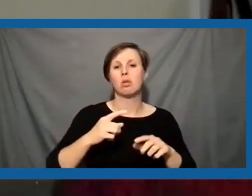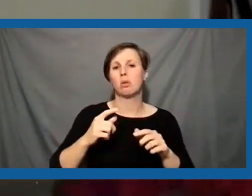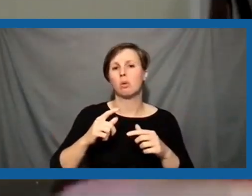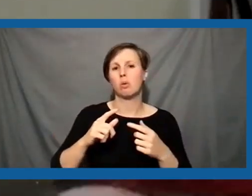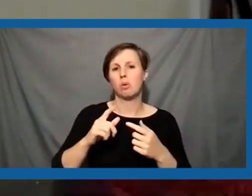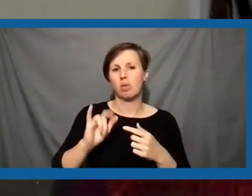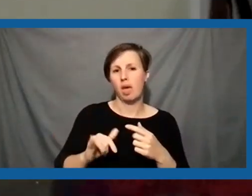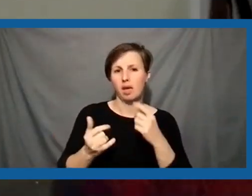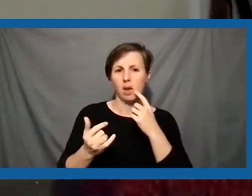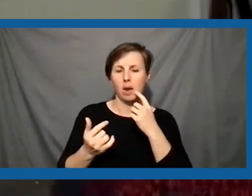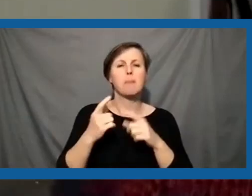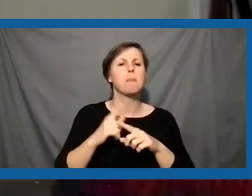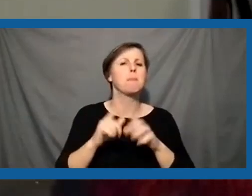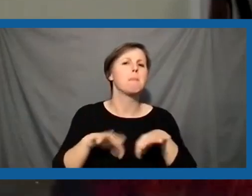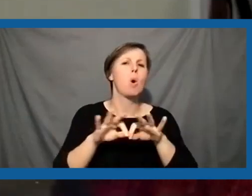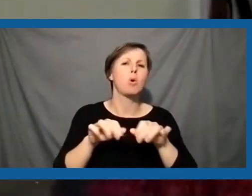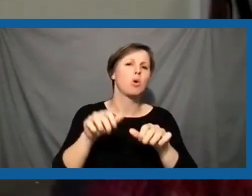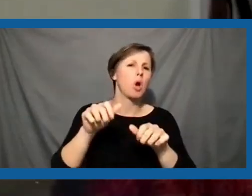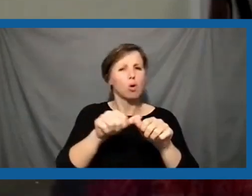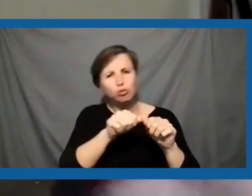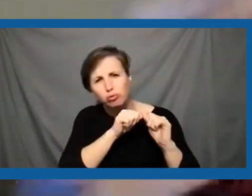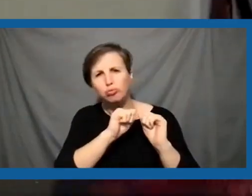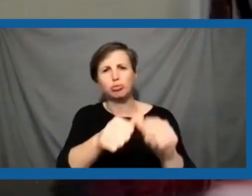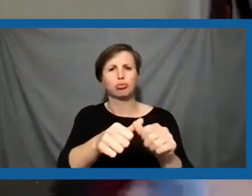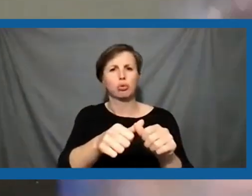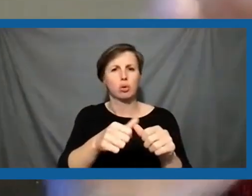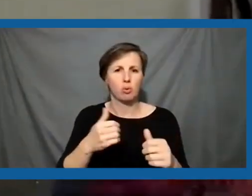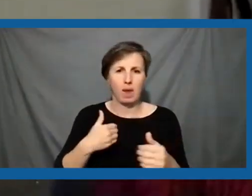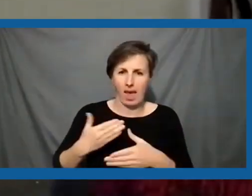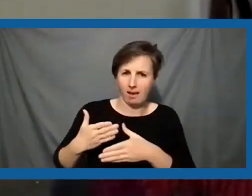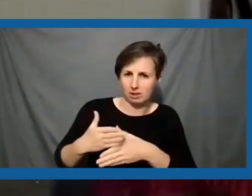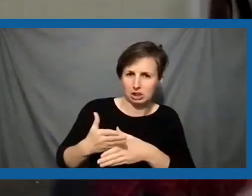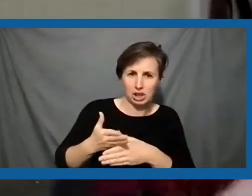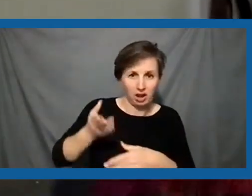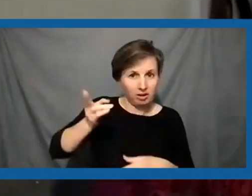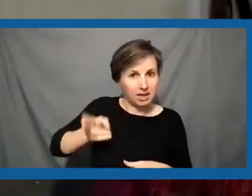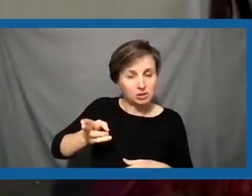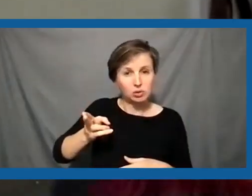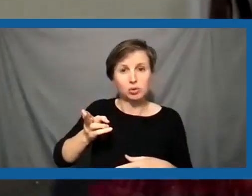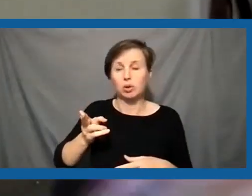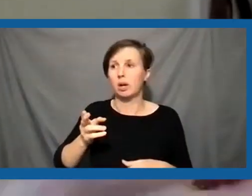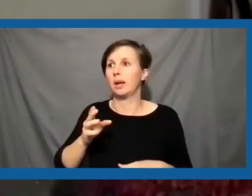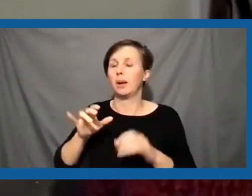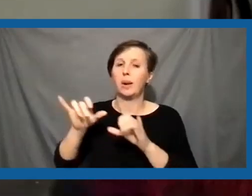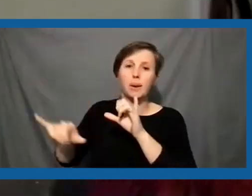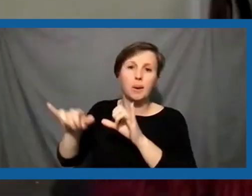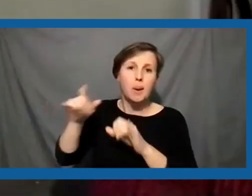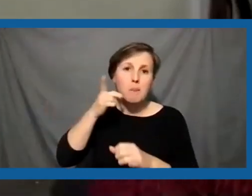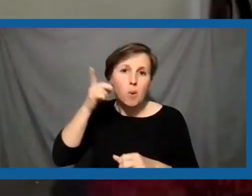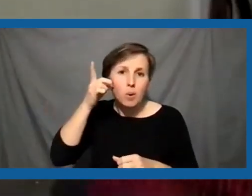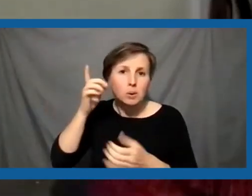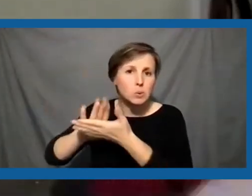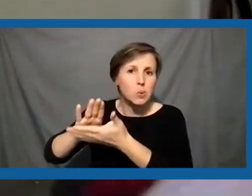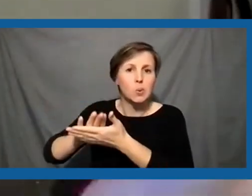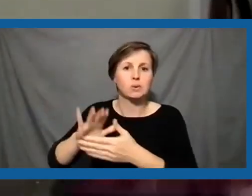that unifies us is resilience. We do have a shared history through boarding schools that bind us together.